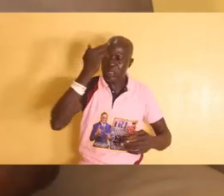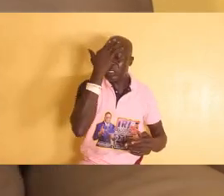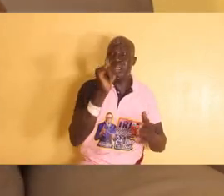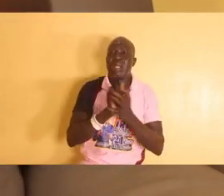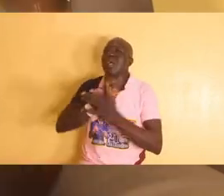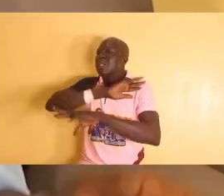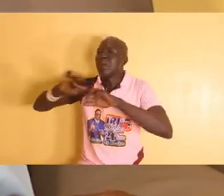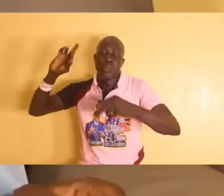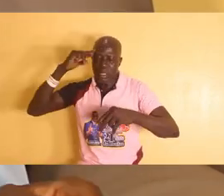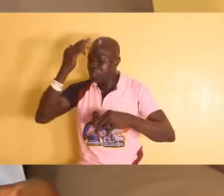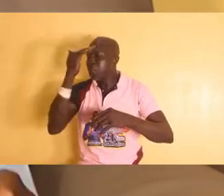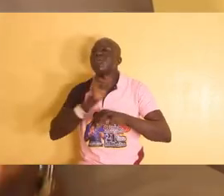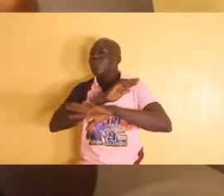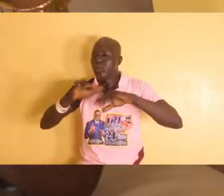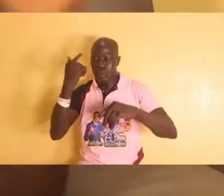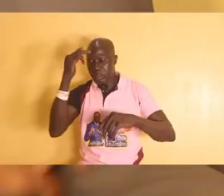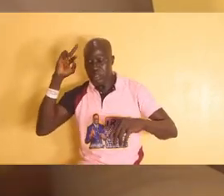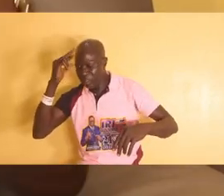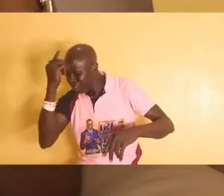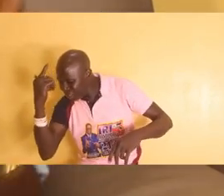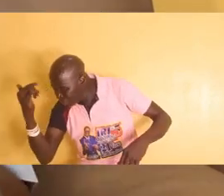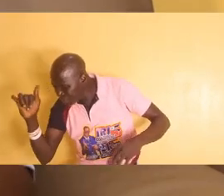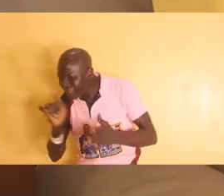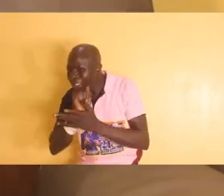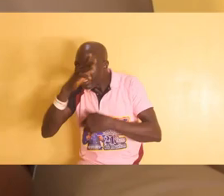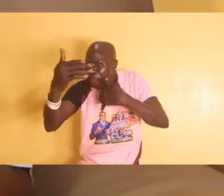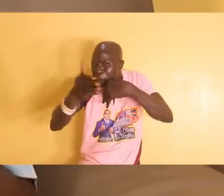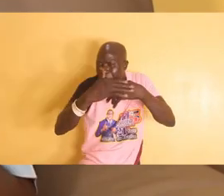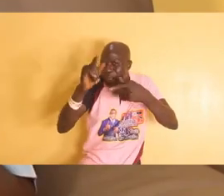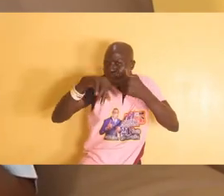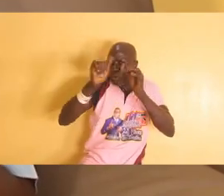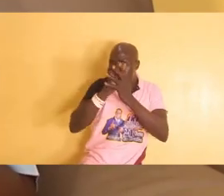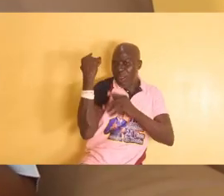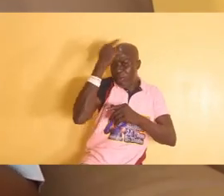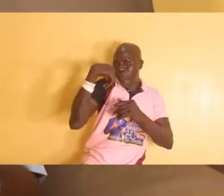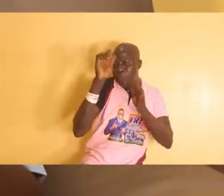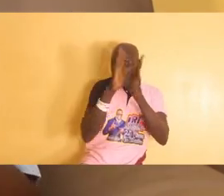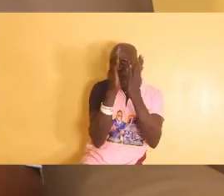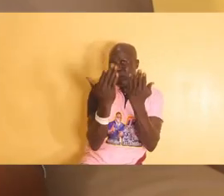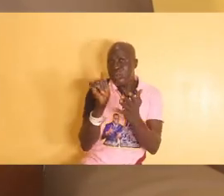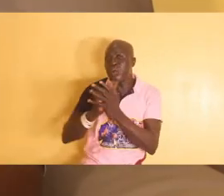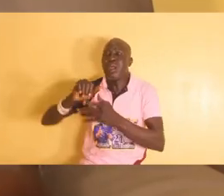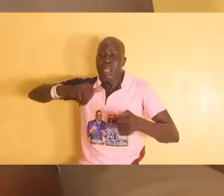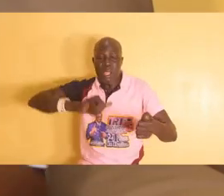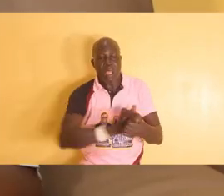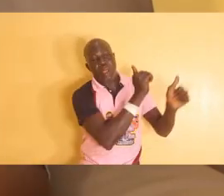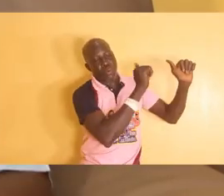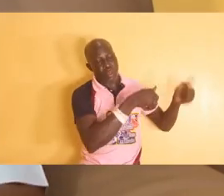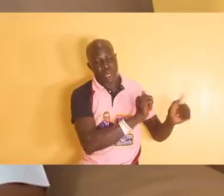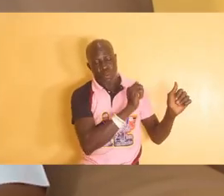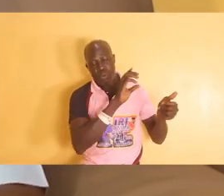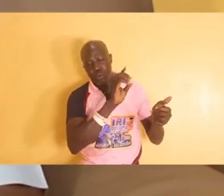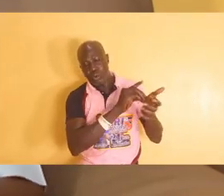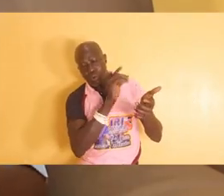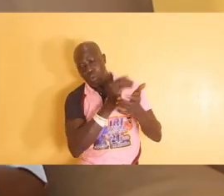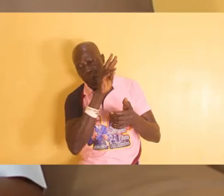drink, the reason why you could not drink. That's why we move us to your Facebook. Apostle Dr. SMO Mustafa. Apostle